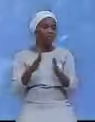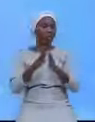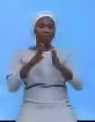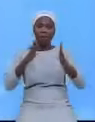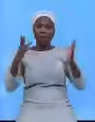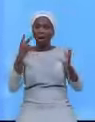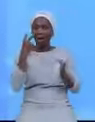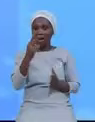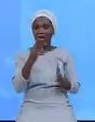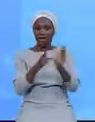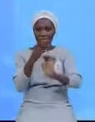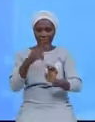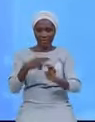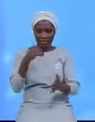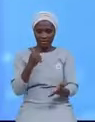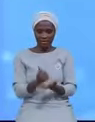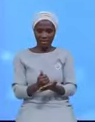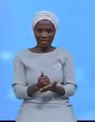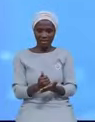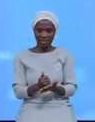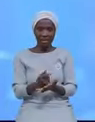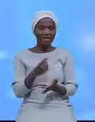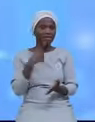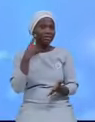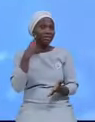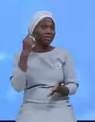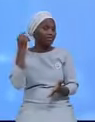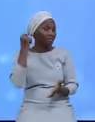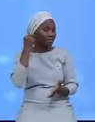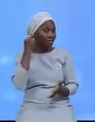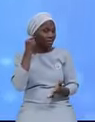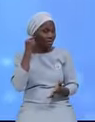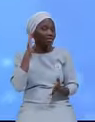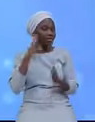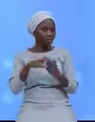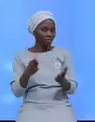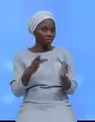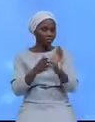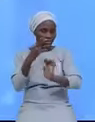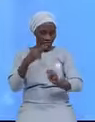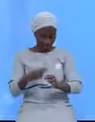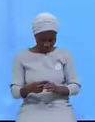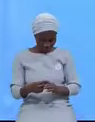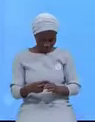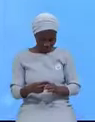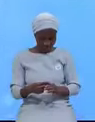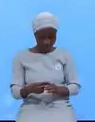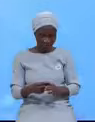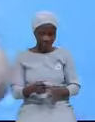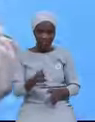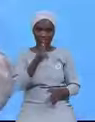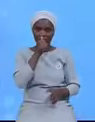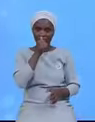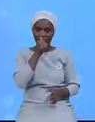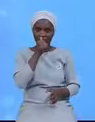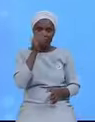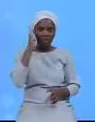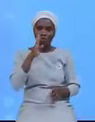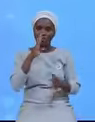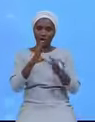see. Deaf ears will be opened. Dumb tongues will be